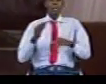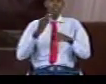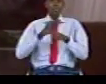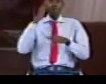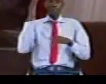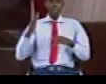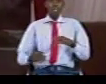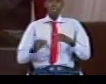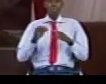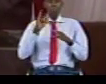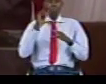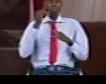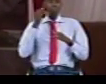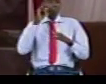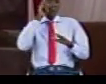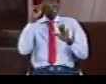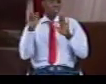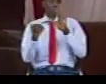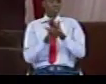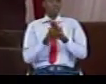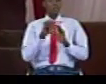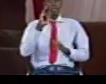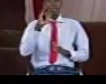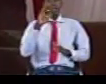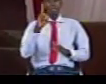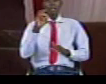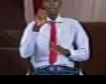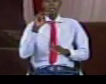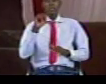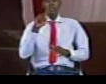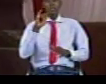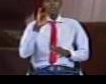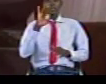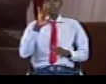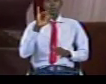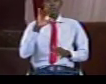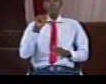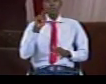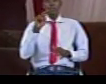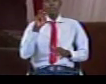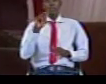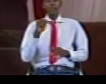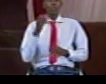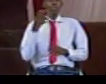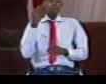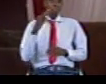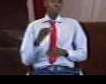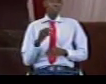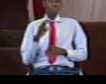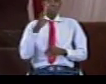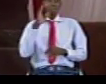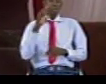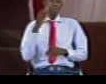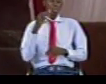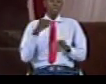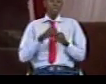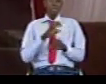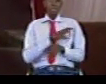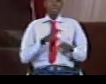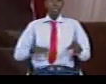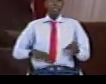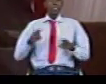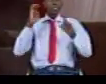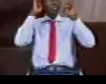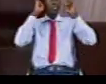He lives in me and I live in him. I in them and they in me, that they may be made perfect in